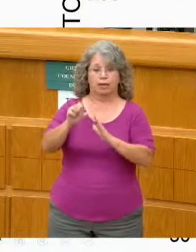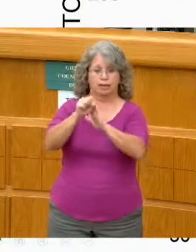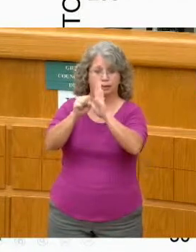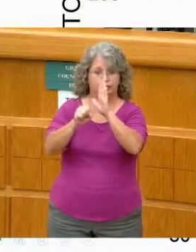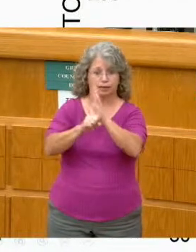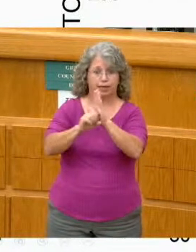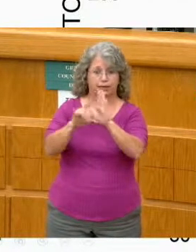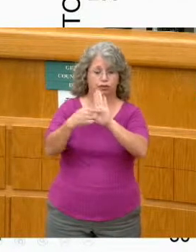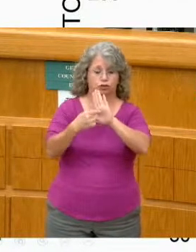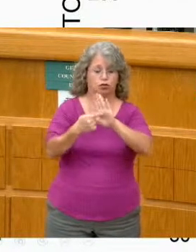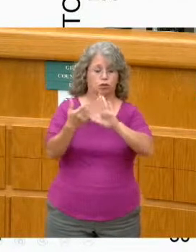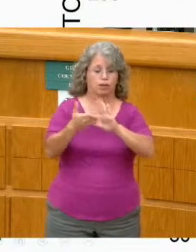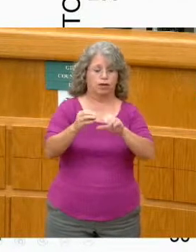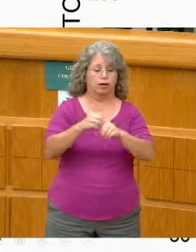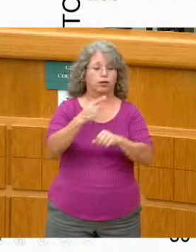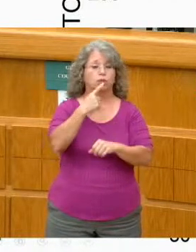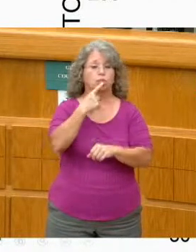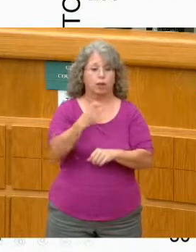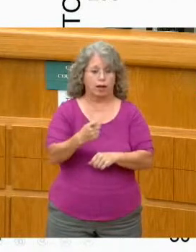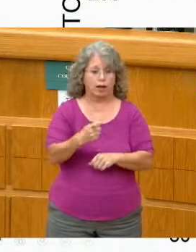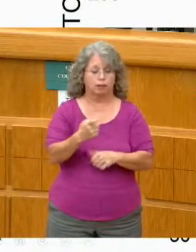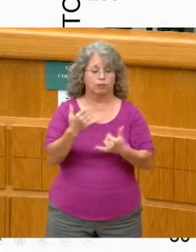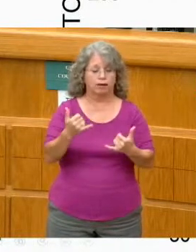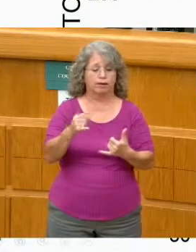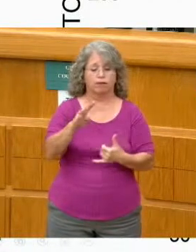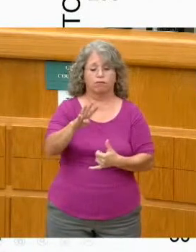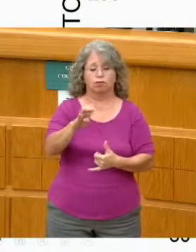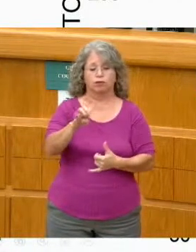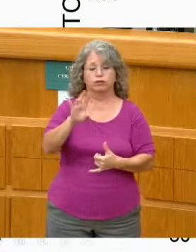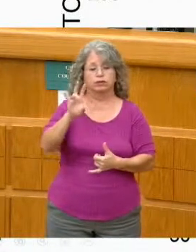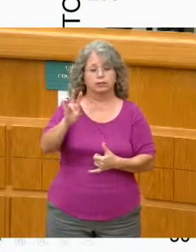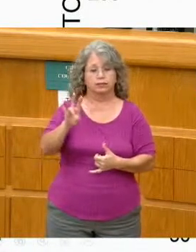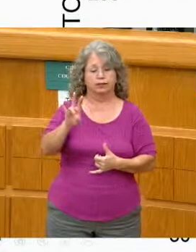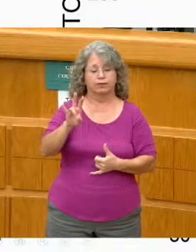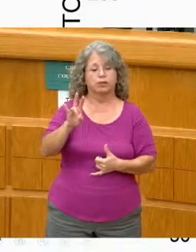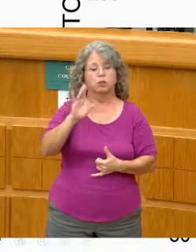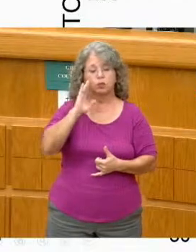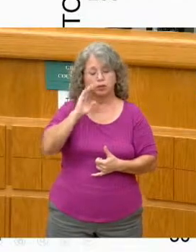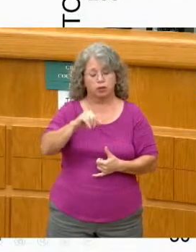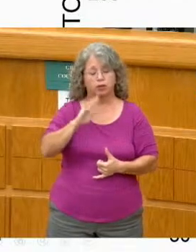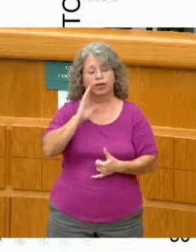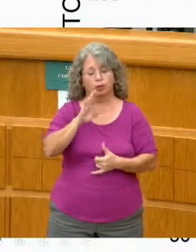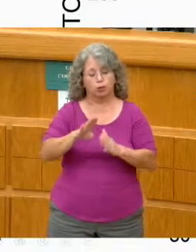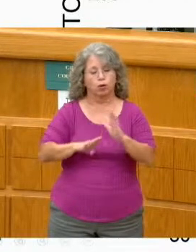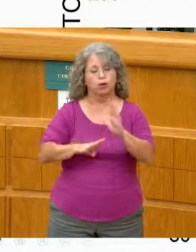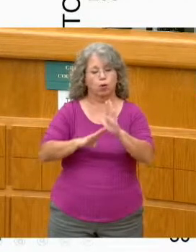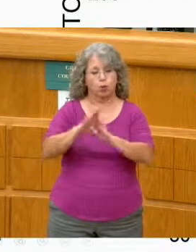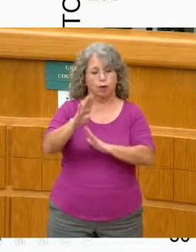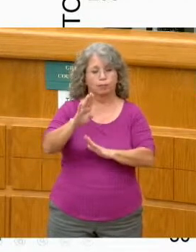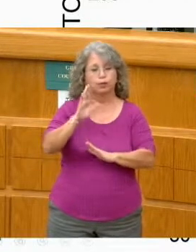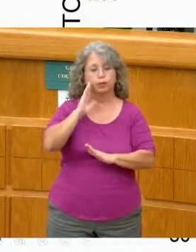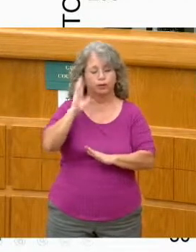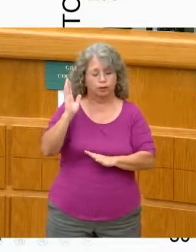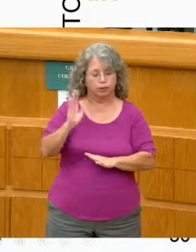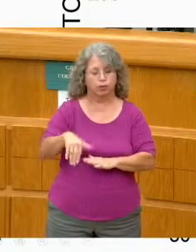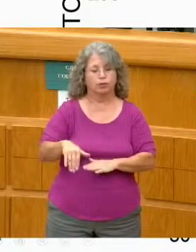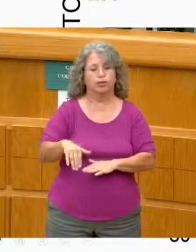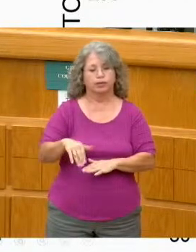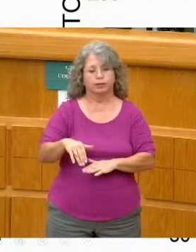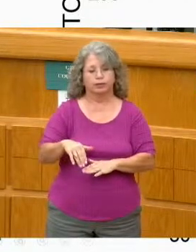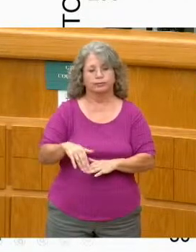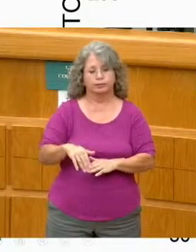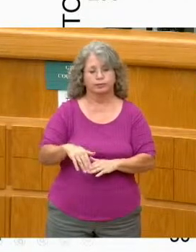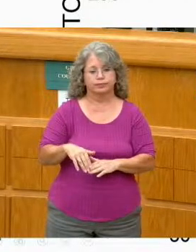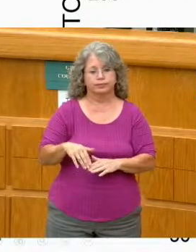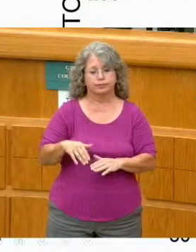the state is represented here in the red, and right now it's at 407, and we know it's going to go higher because we already